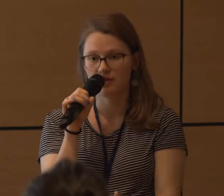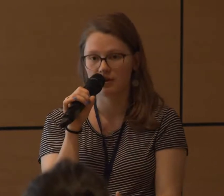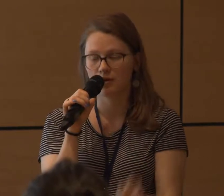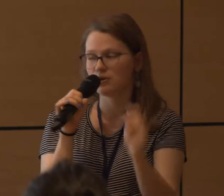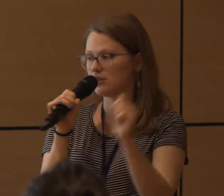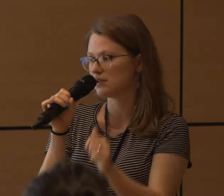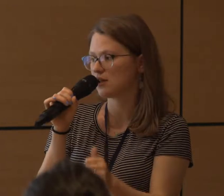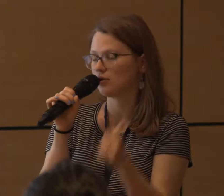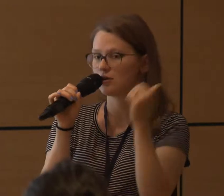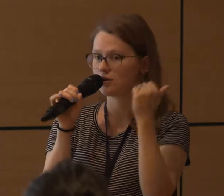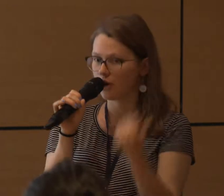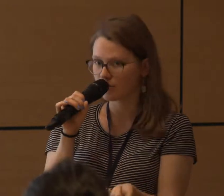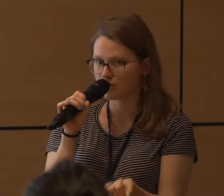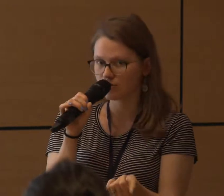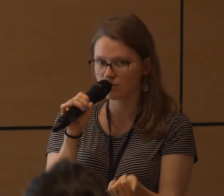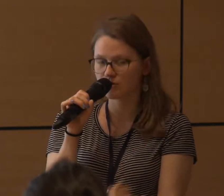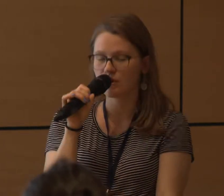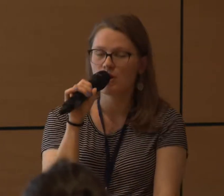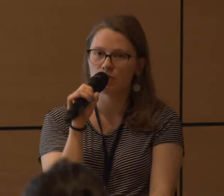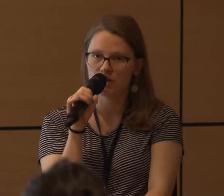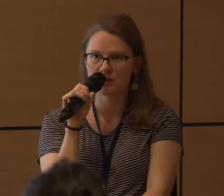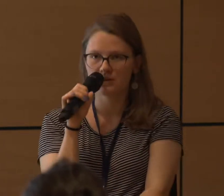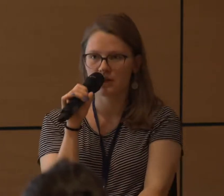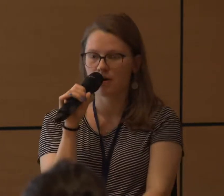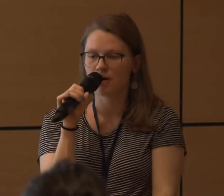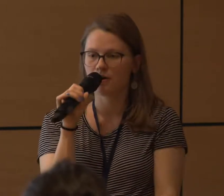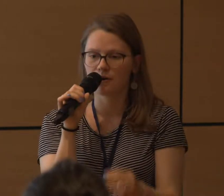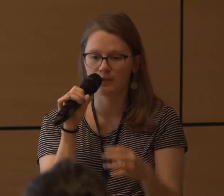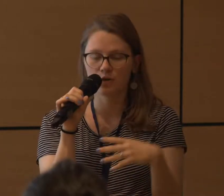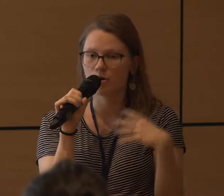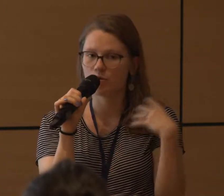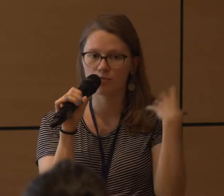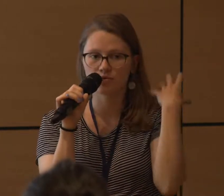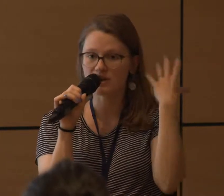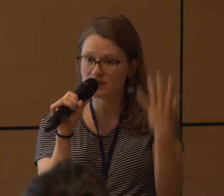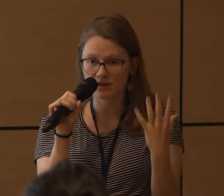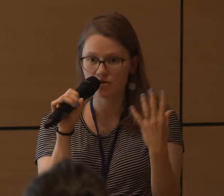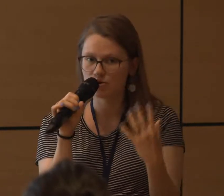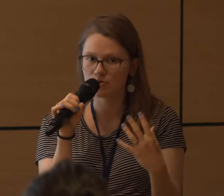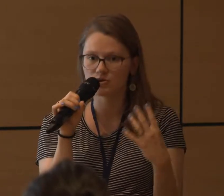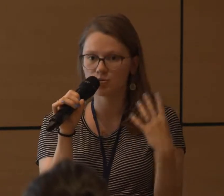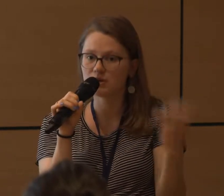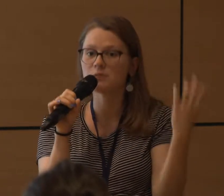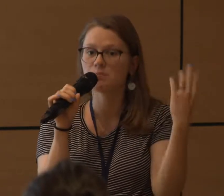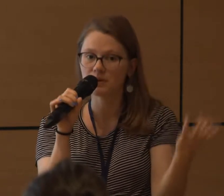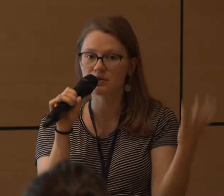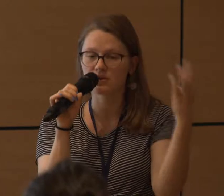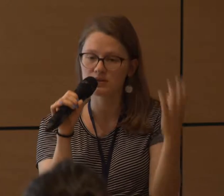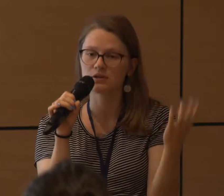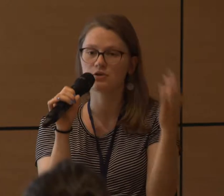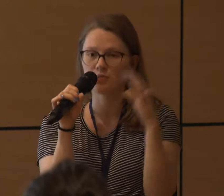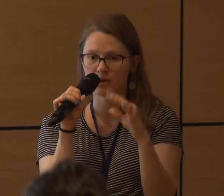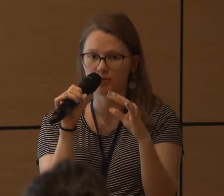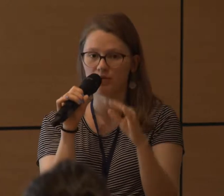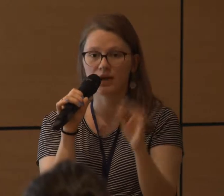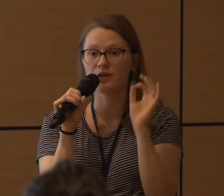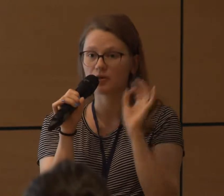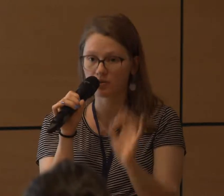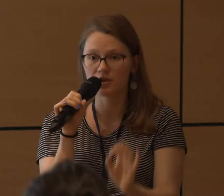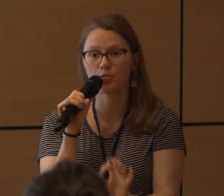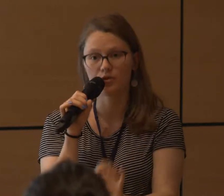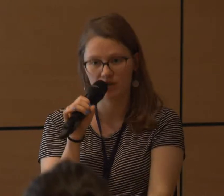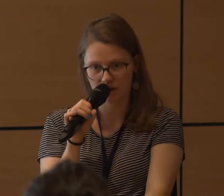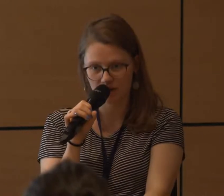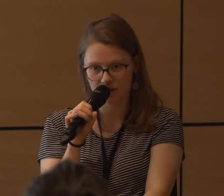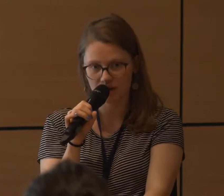people have right now we need to take on economic issues we need to take on you know racist issues we need to build this into a big movement and